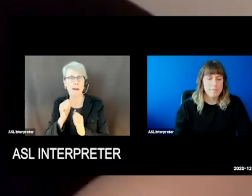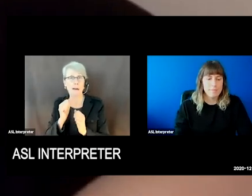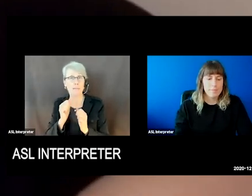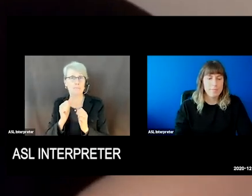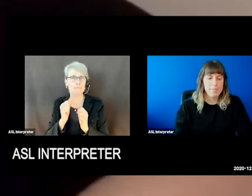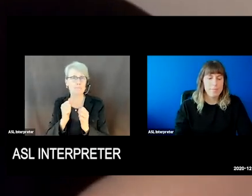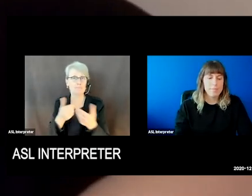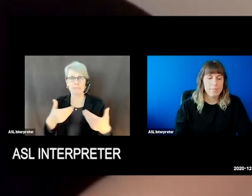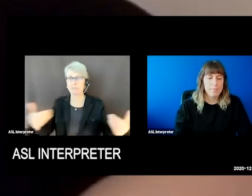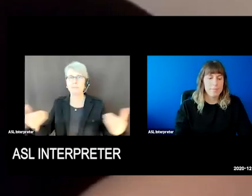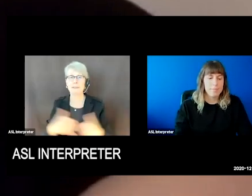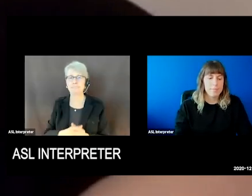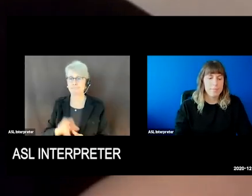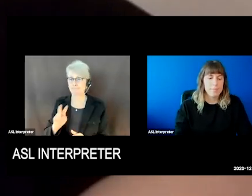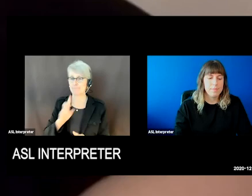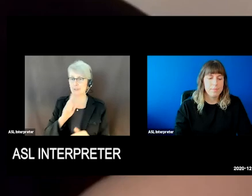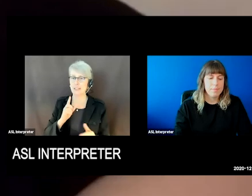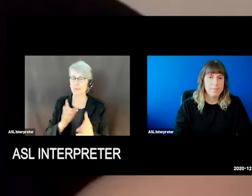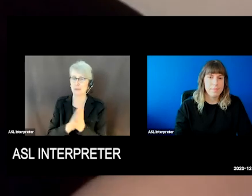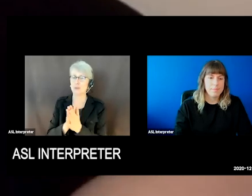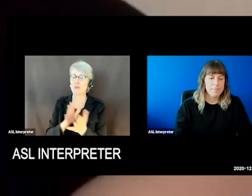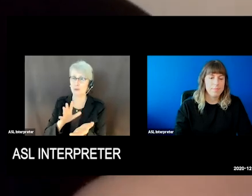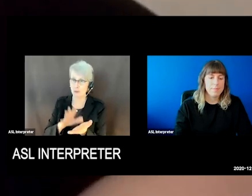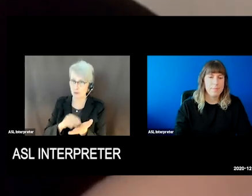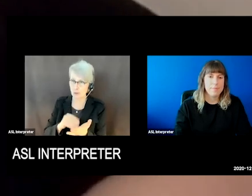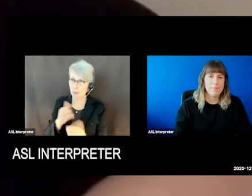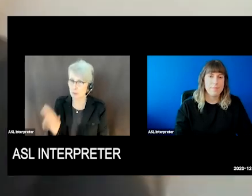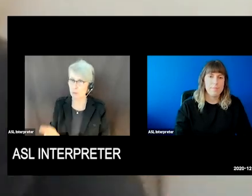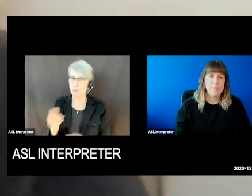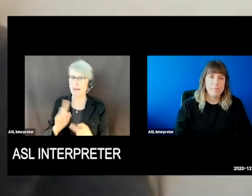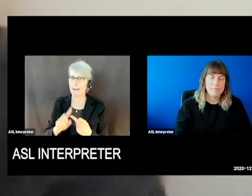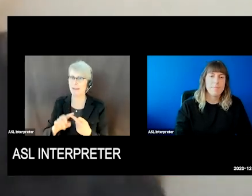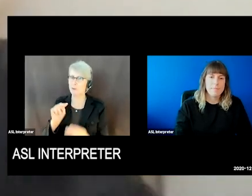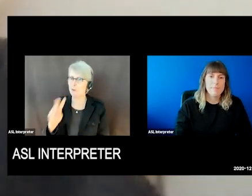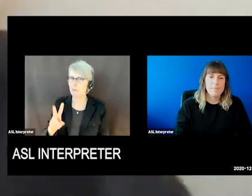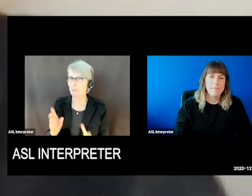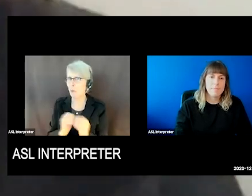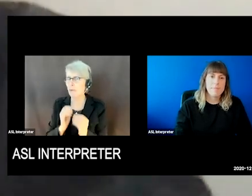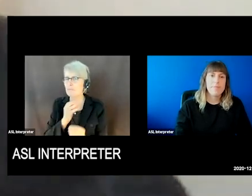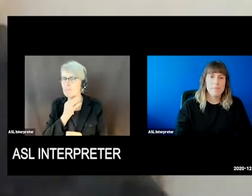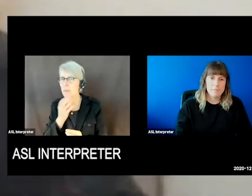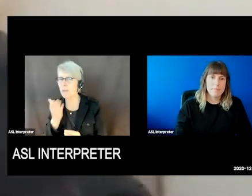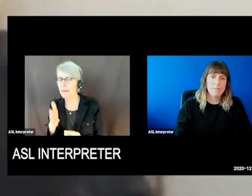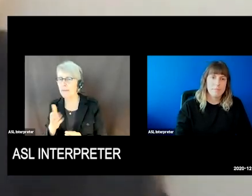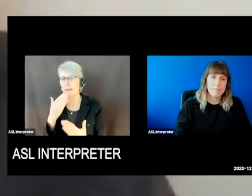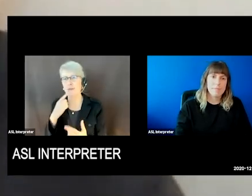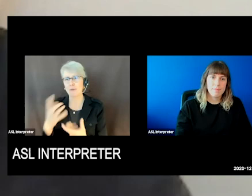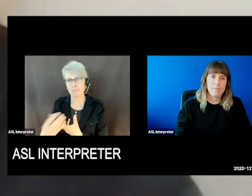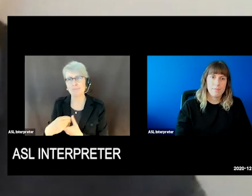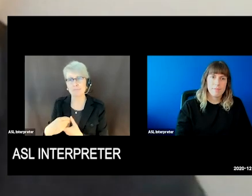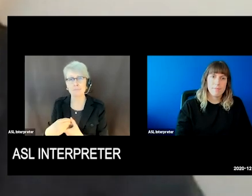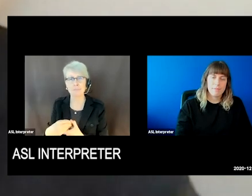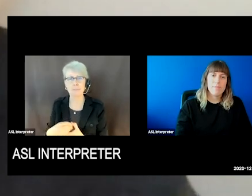as a collective instead of individuals. Mhm. Well, I can't wait to learn more from you and more